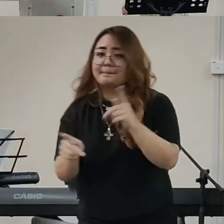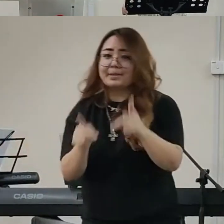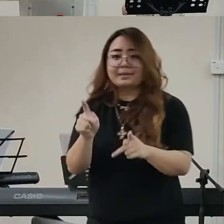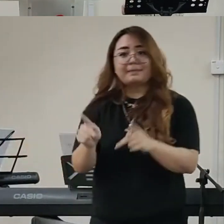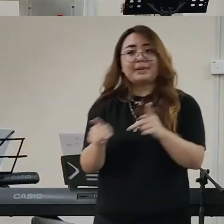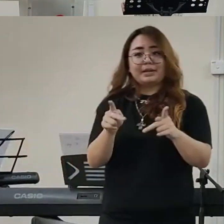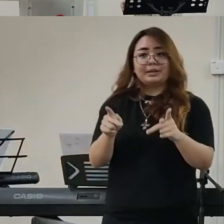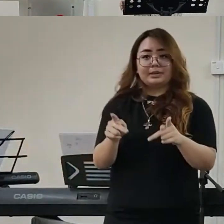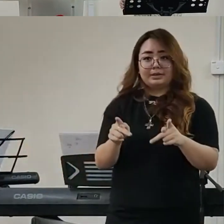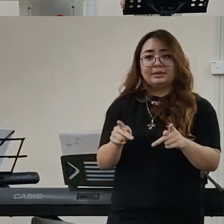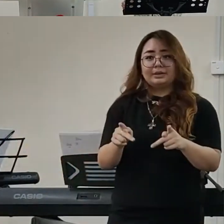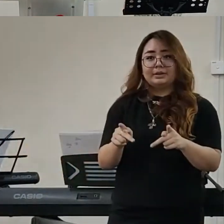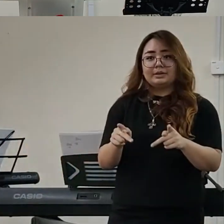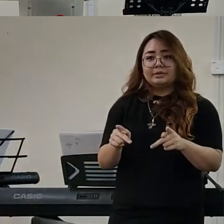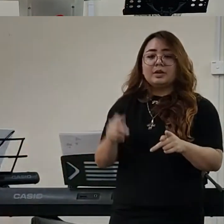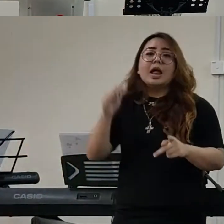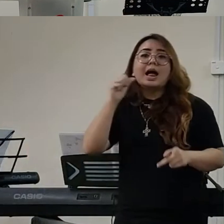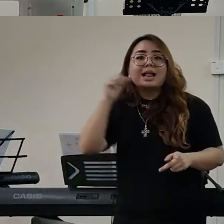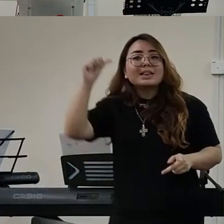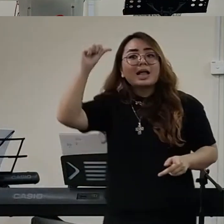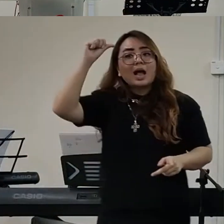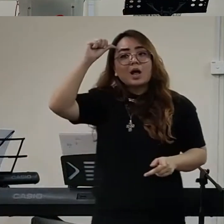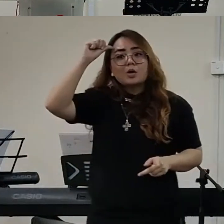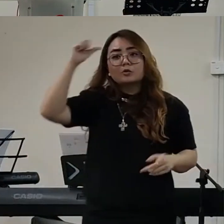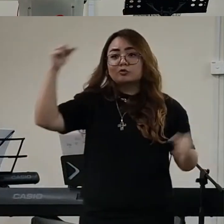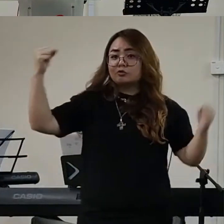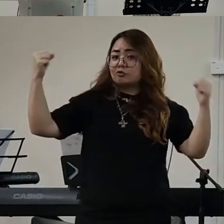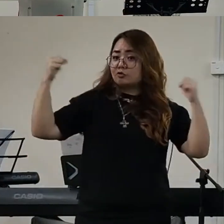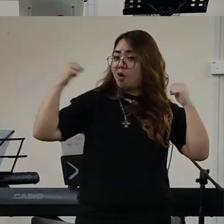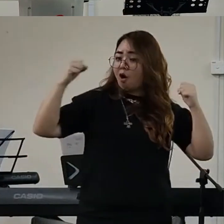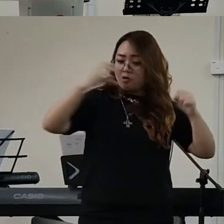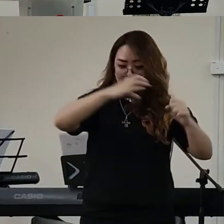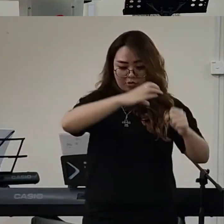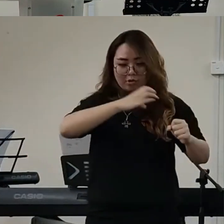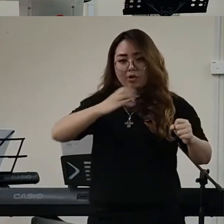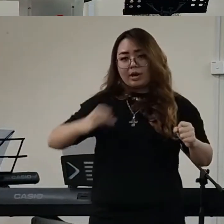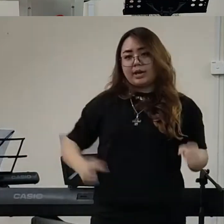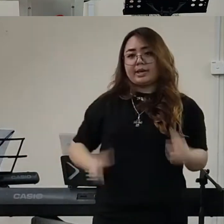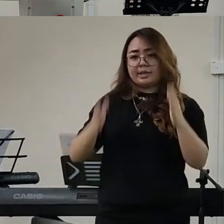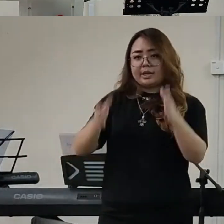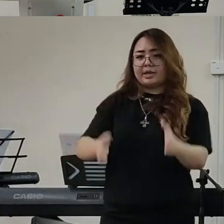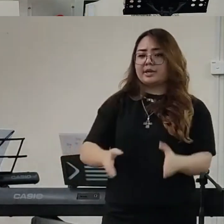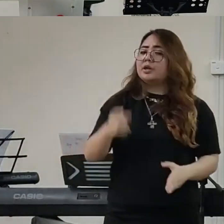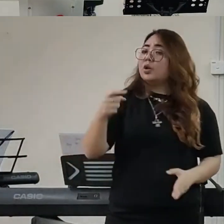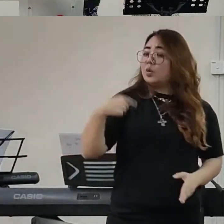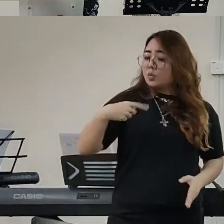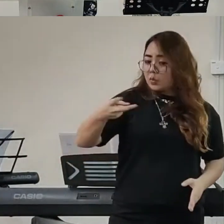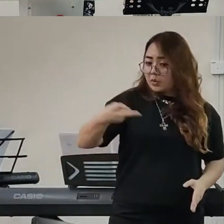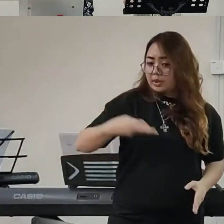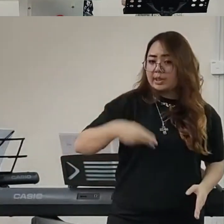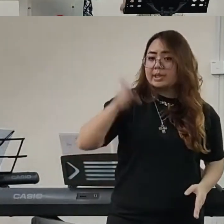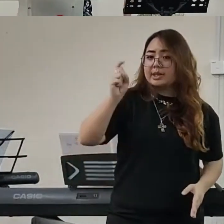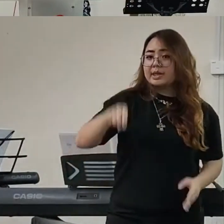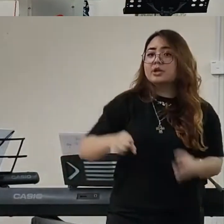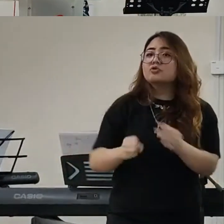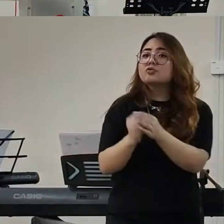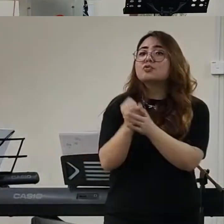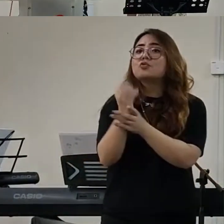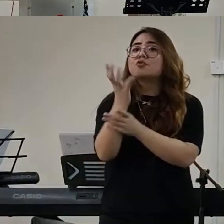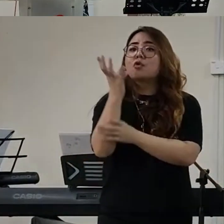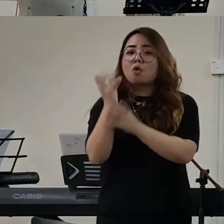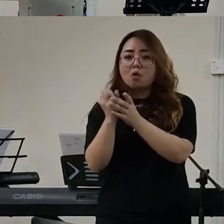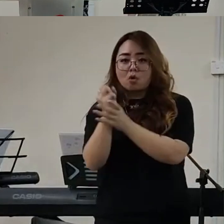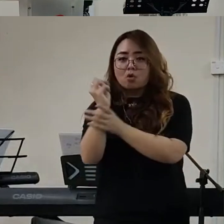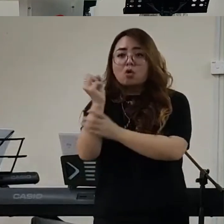you crazy? There's so many people around us.There's so many. Some Christians even go on the street and look